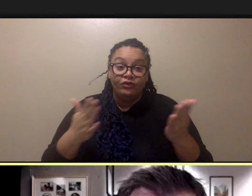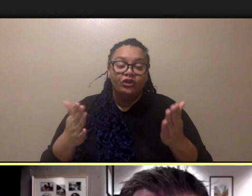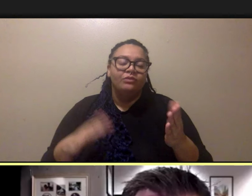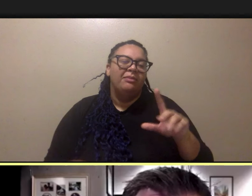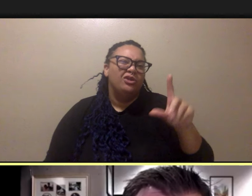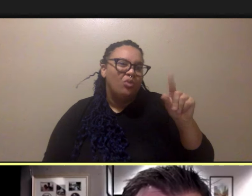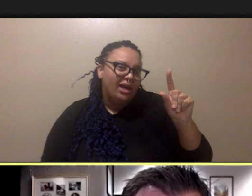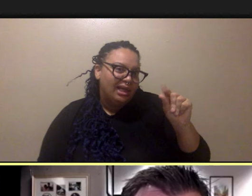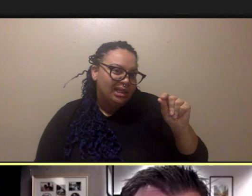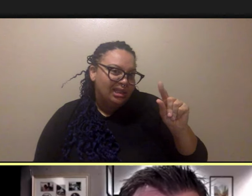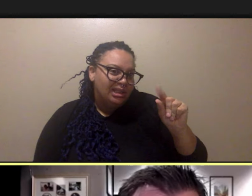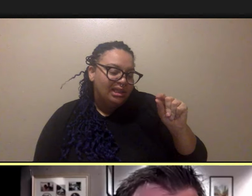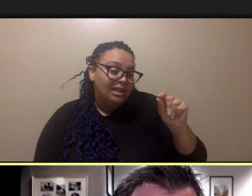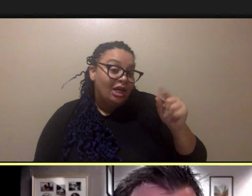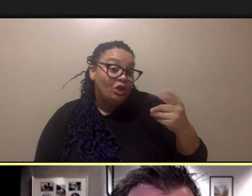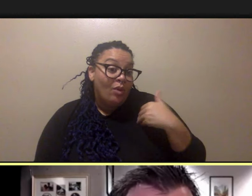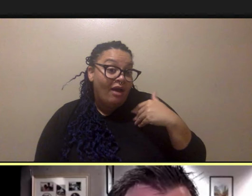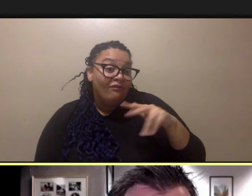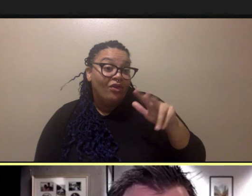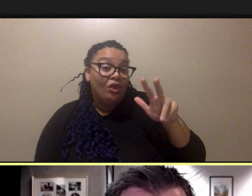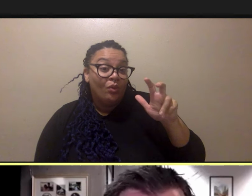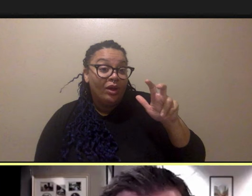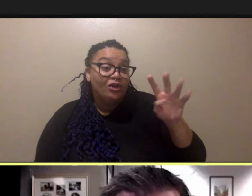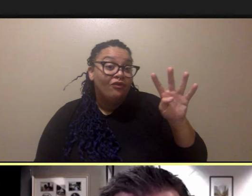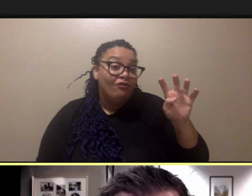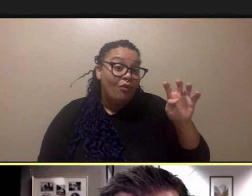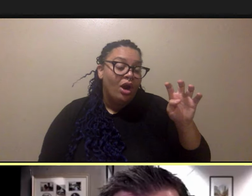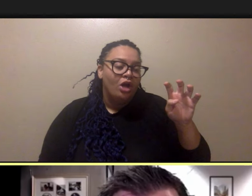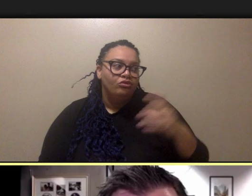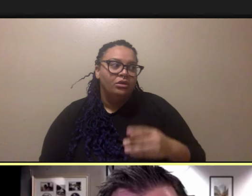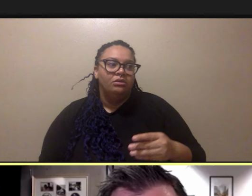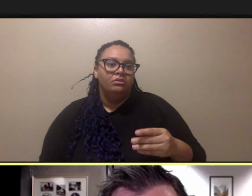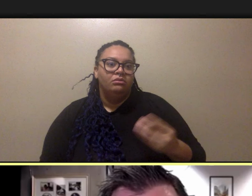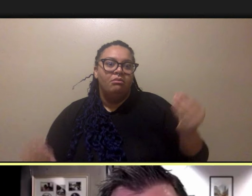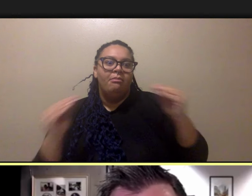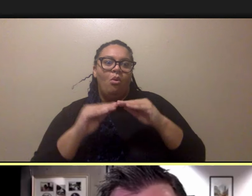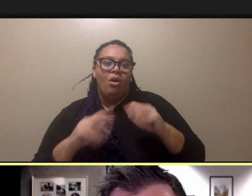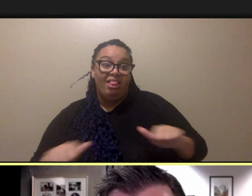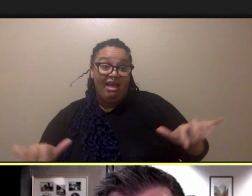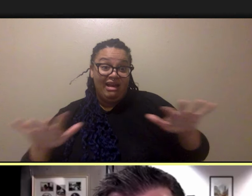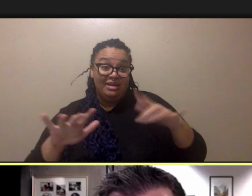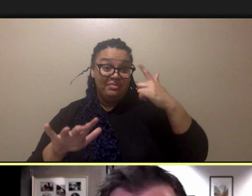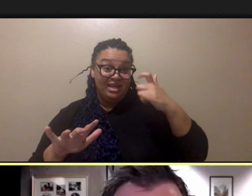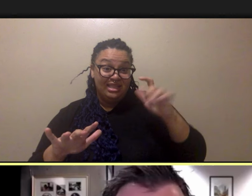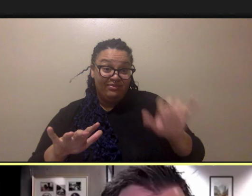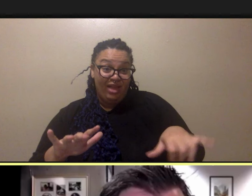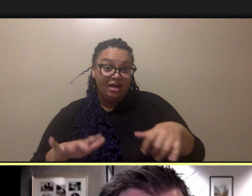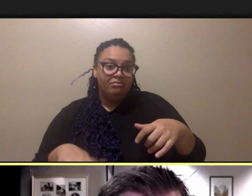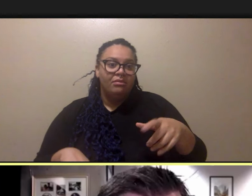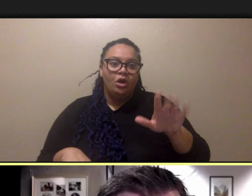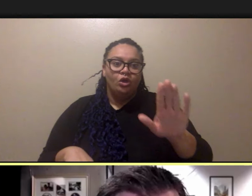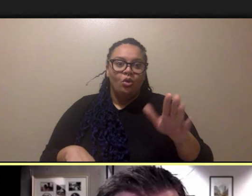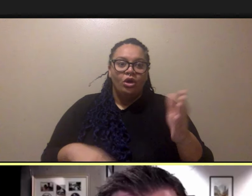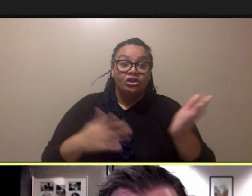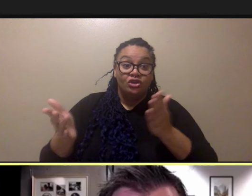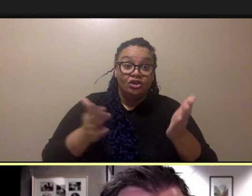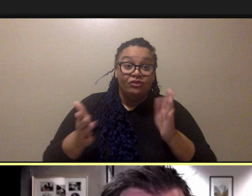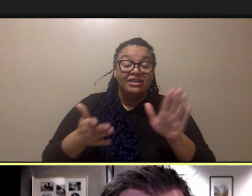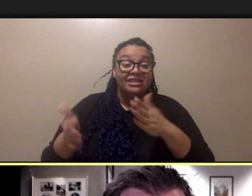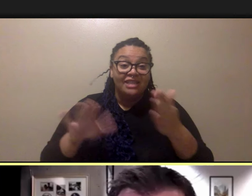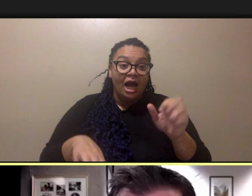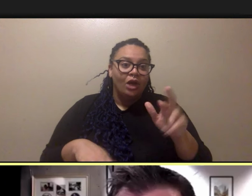got 300 or 400 extra acres of land as a result of that, if you could see to it your servants died in 7 years, or most